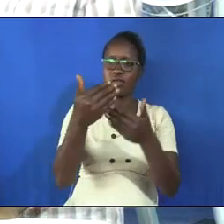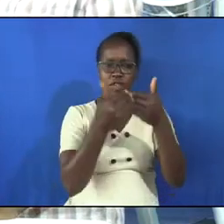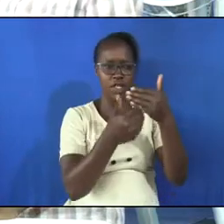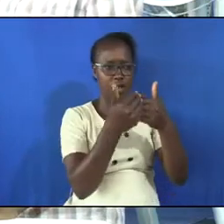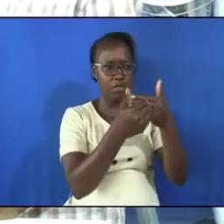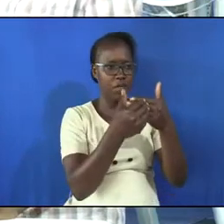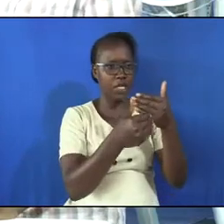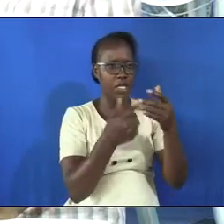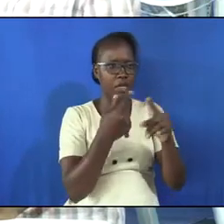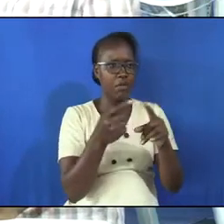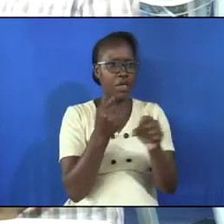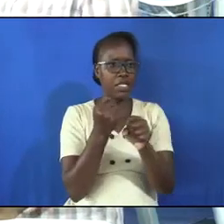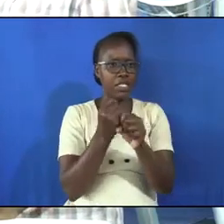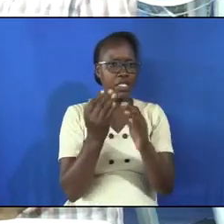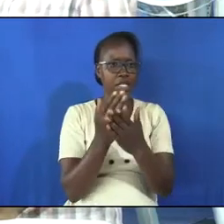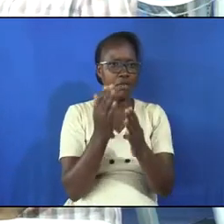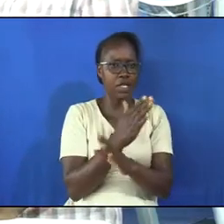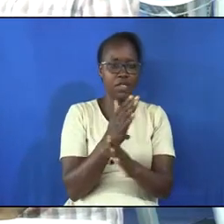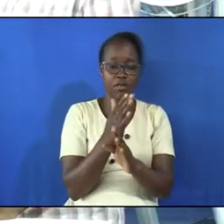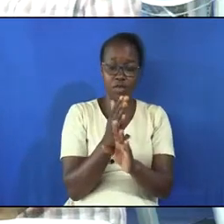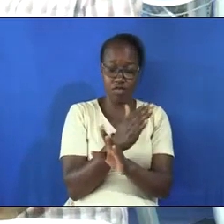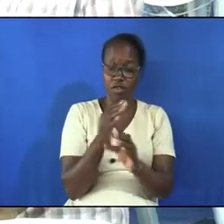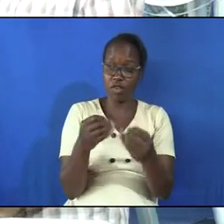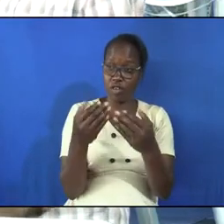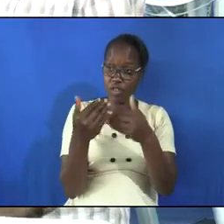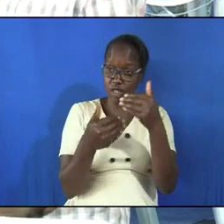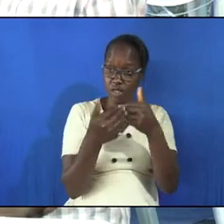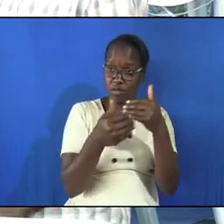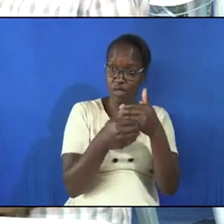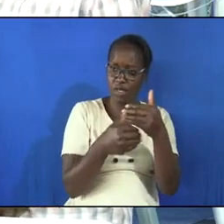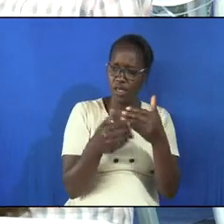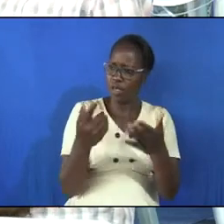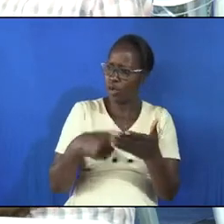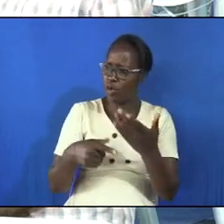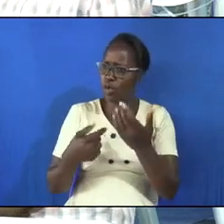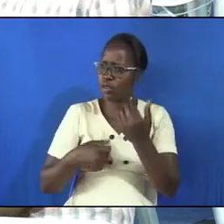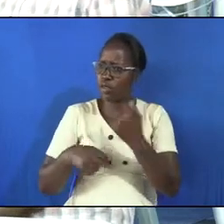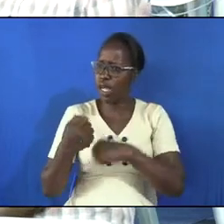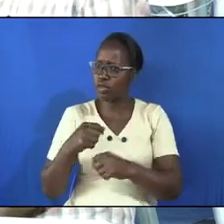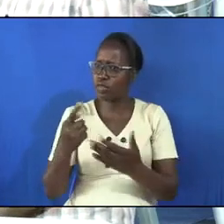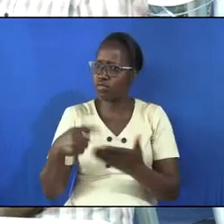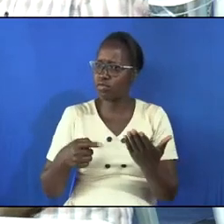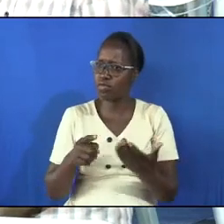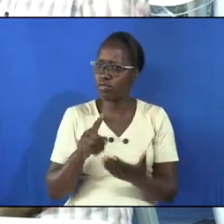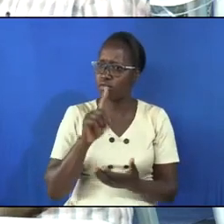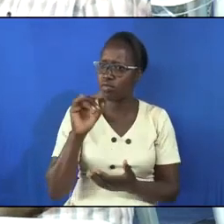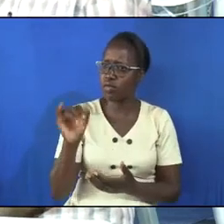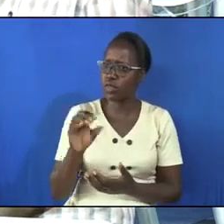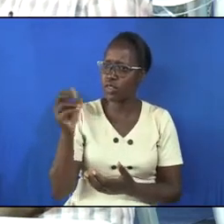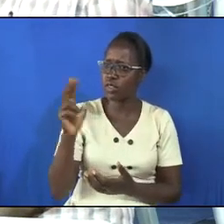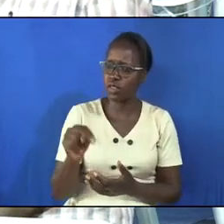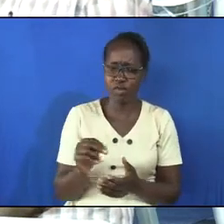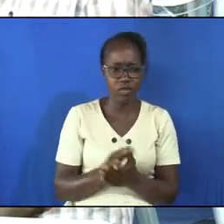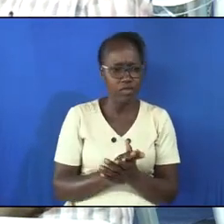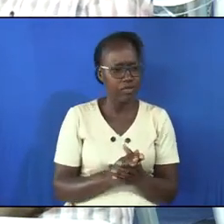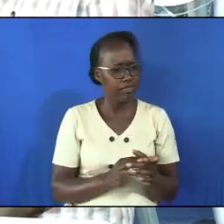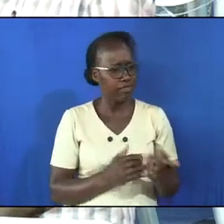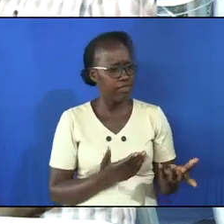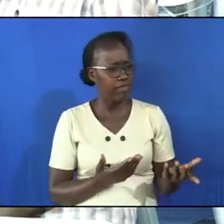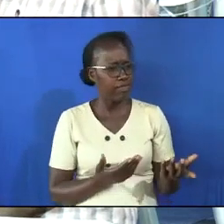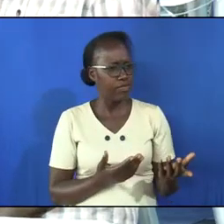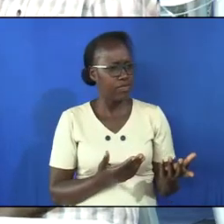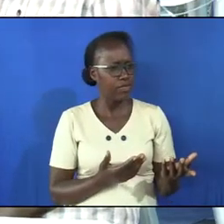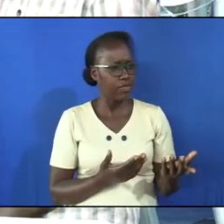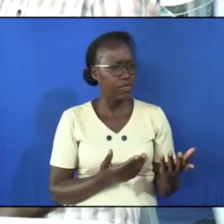But he did something before giving them the bread. What was it, John? It was